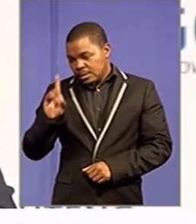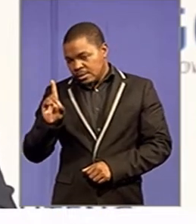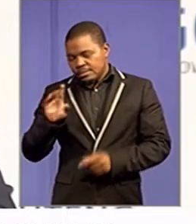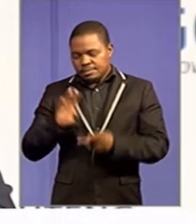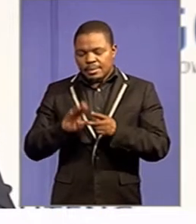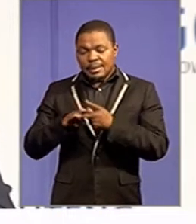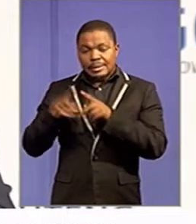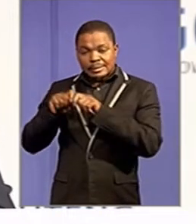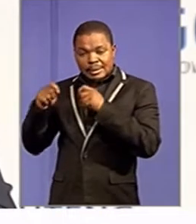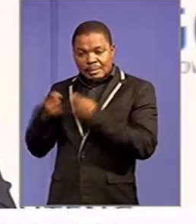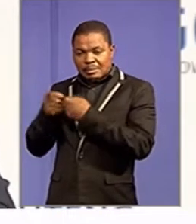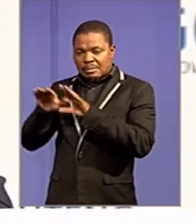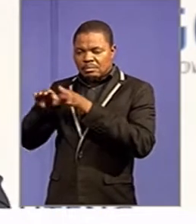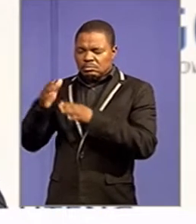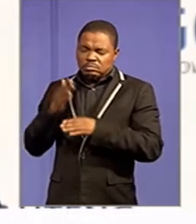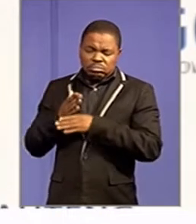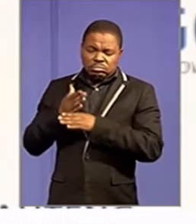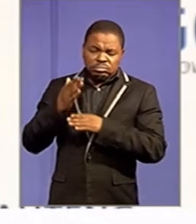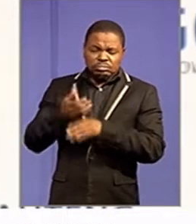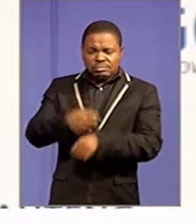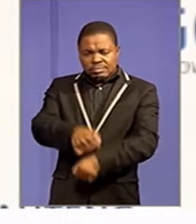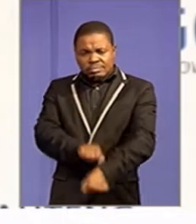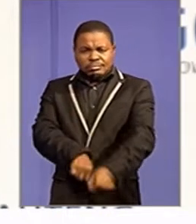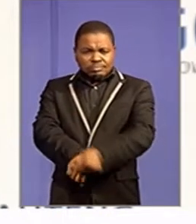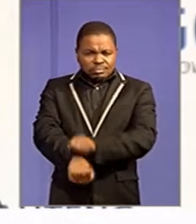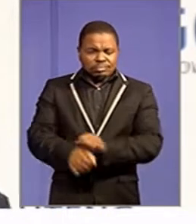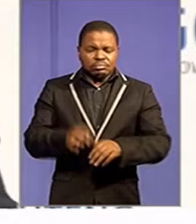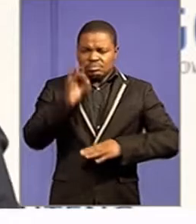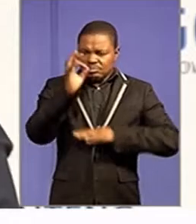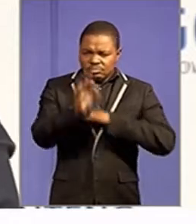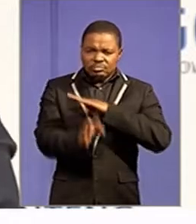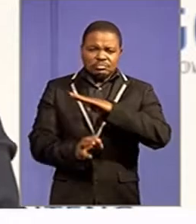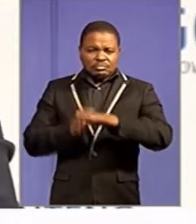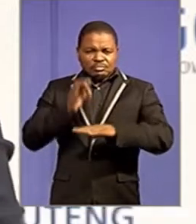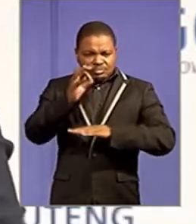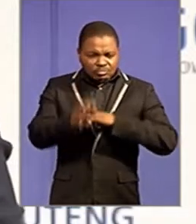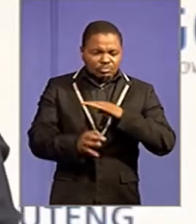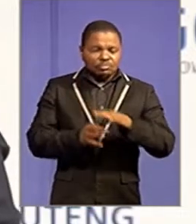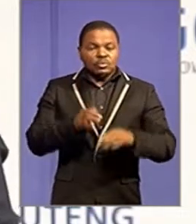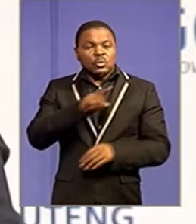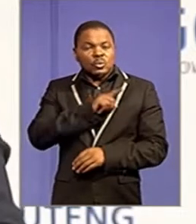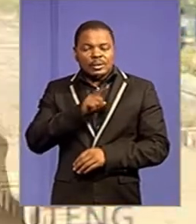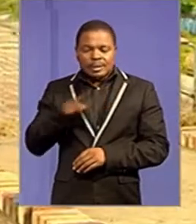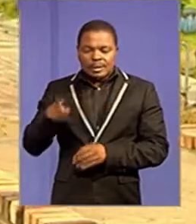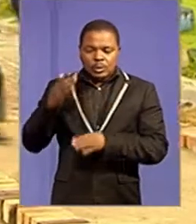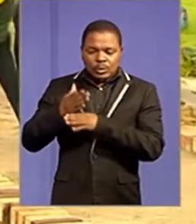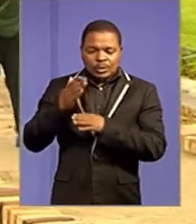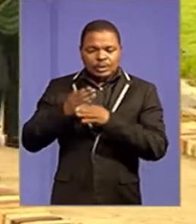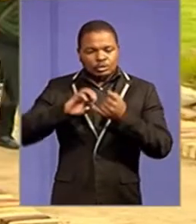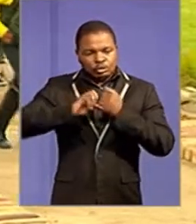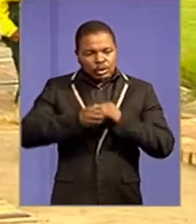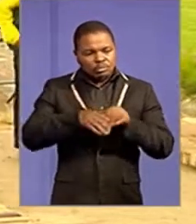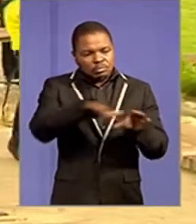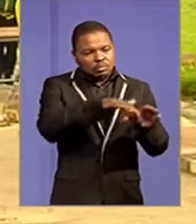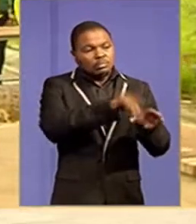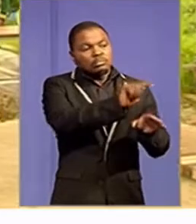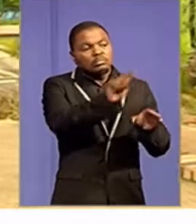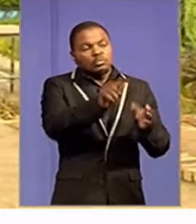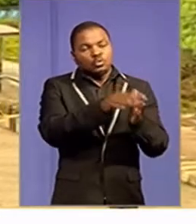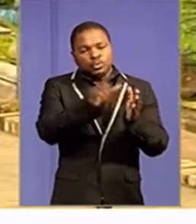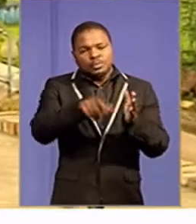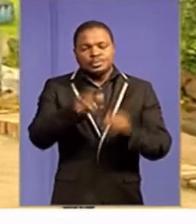they were working extremely hard overnight to conclude this task. Karolo le motona ya thuto ya